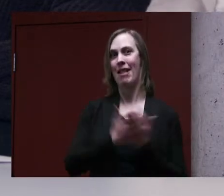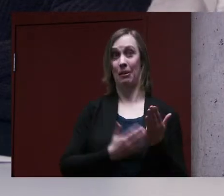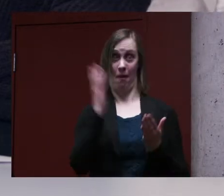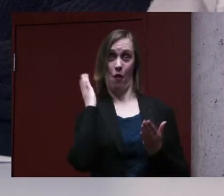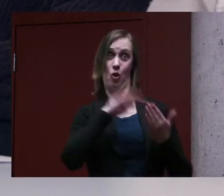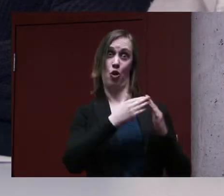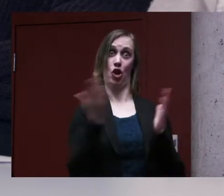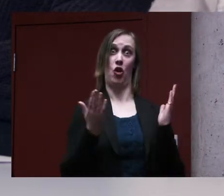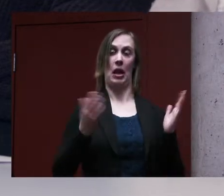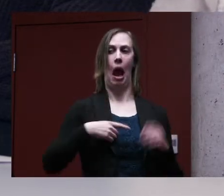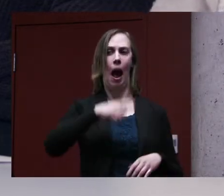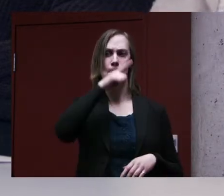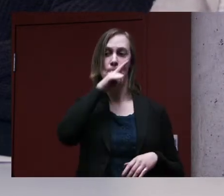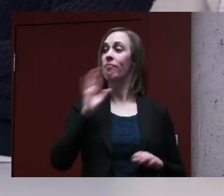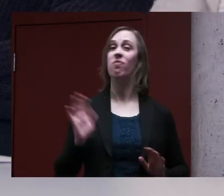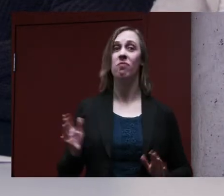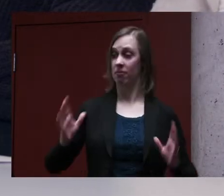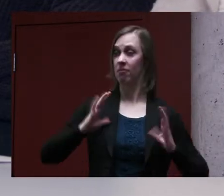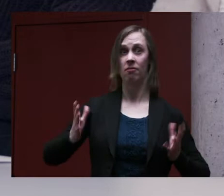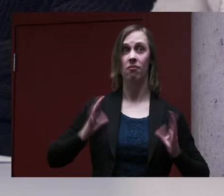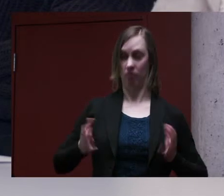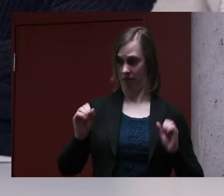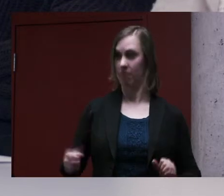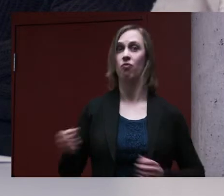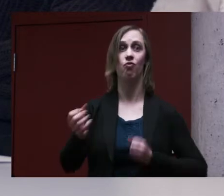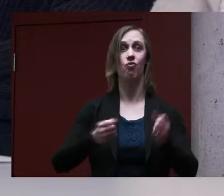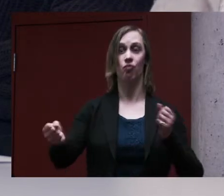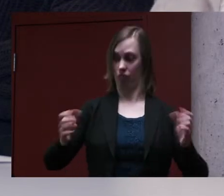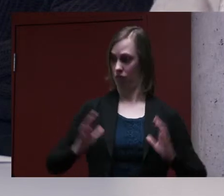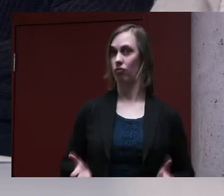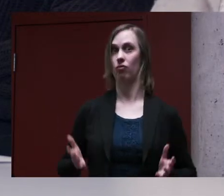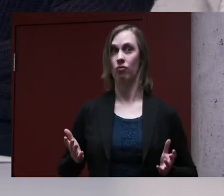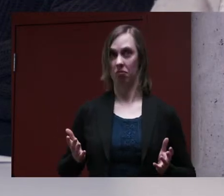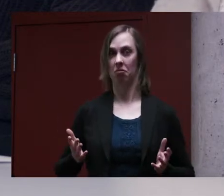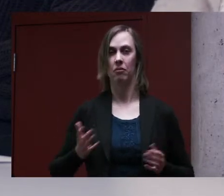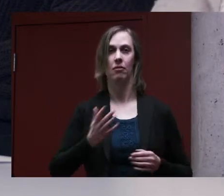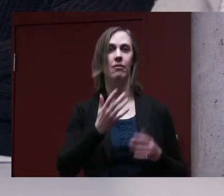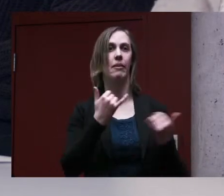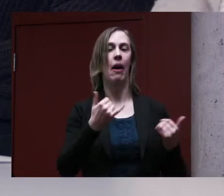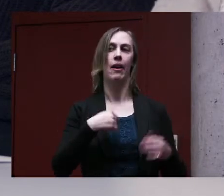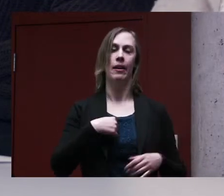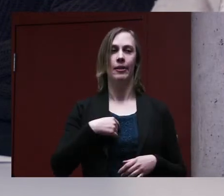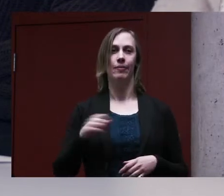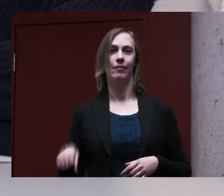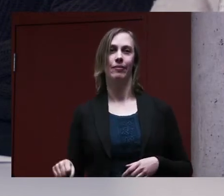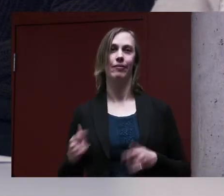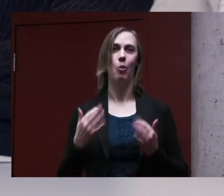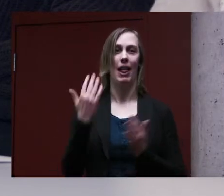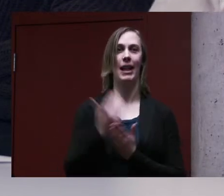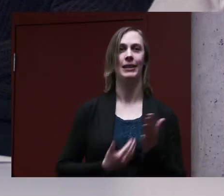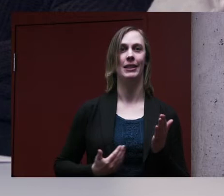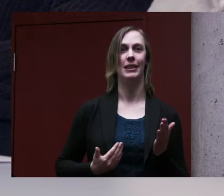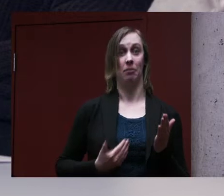that, but I'm going back a few decades. But now there's wait lists, so we know there are wait lists, but we don't know how long people are going to have